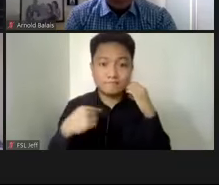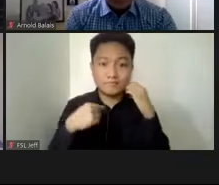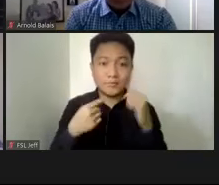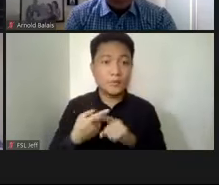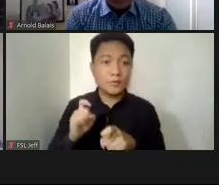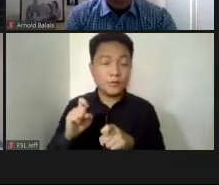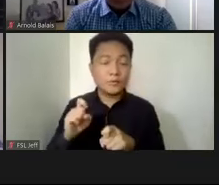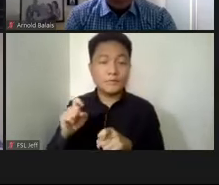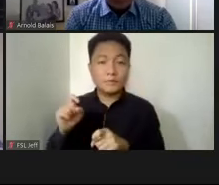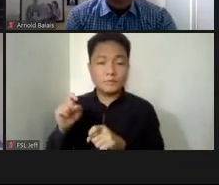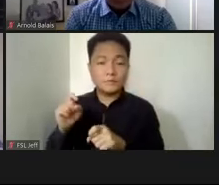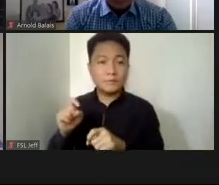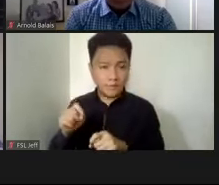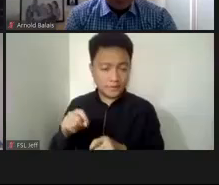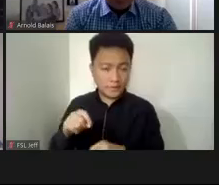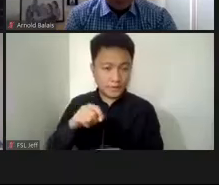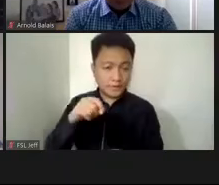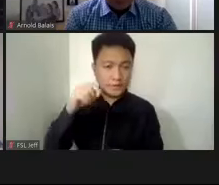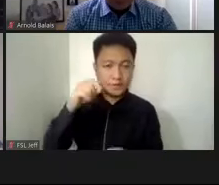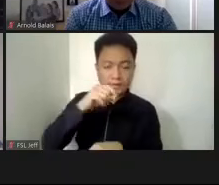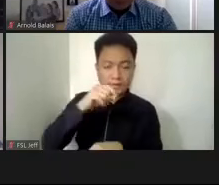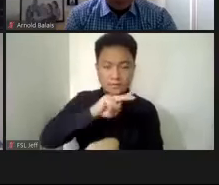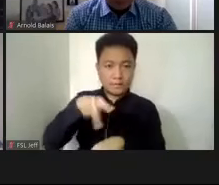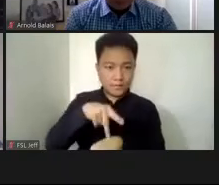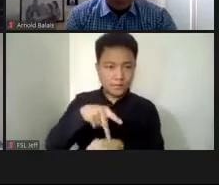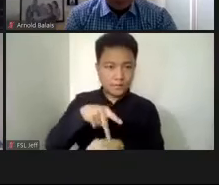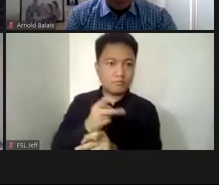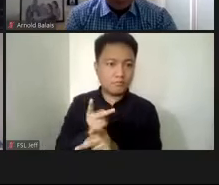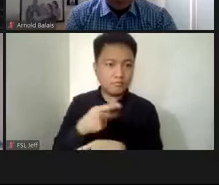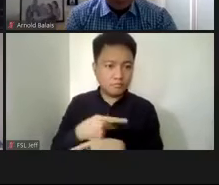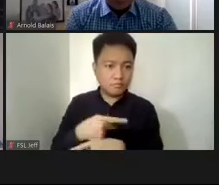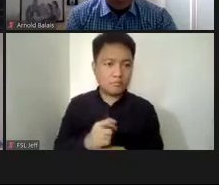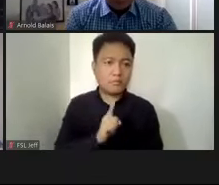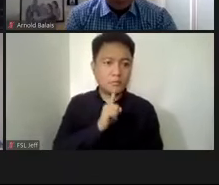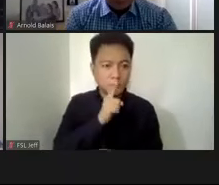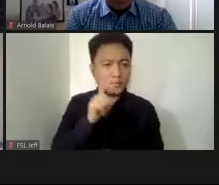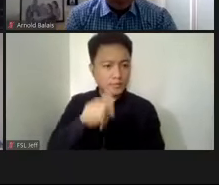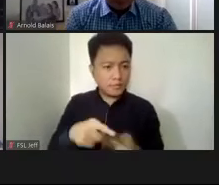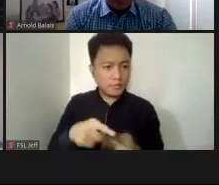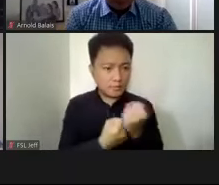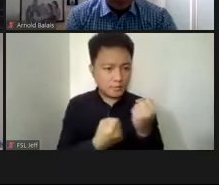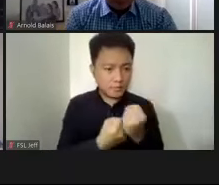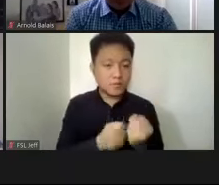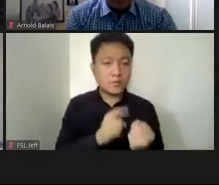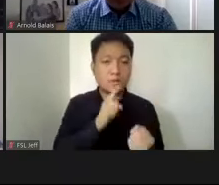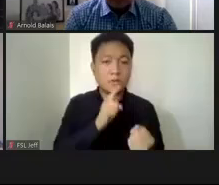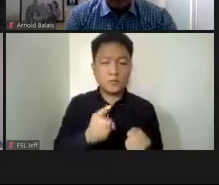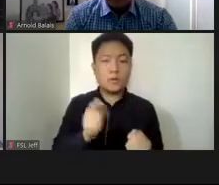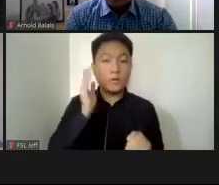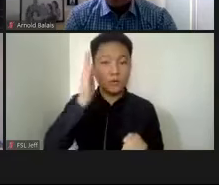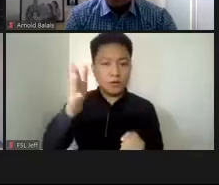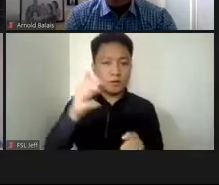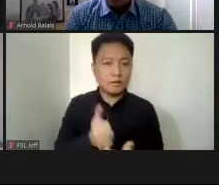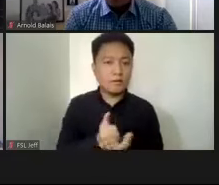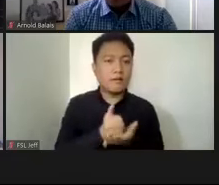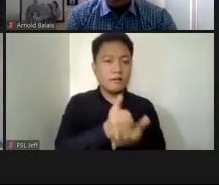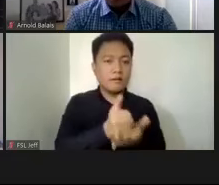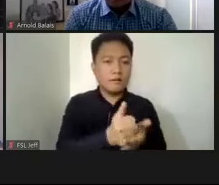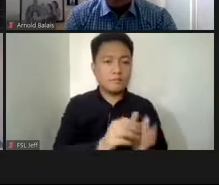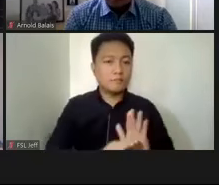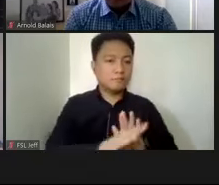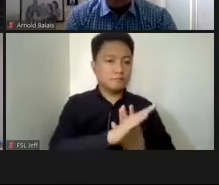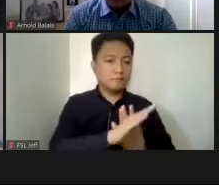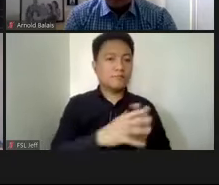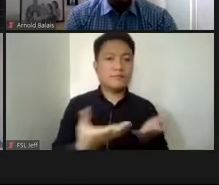help all of us. Then talagang walang iwanan. Thank you so much. Talagang, alam mo,